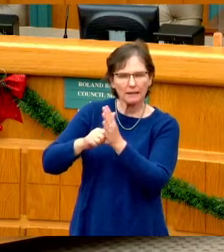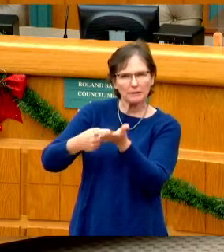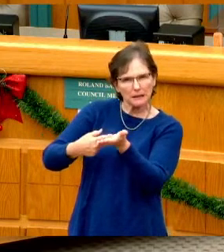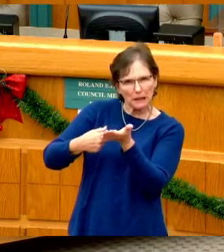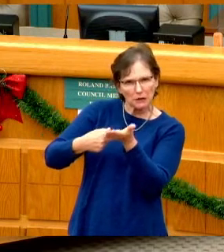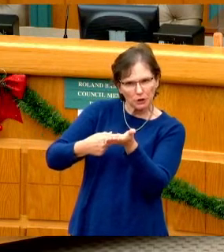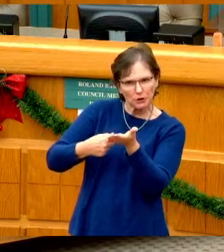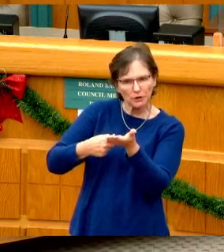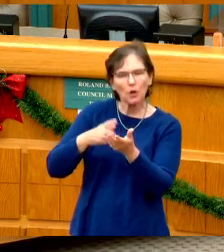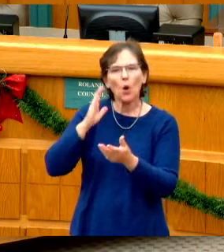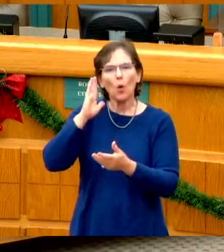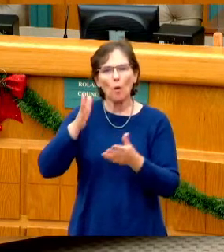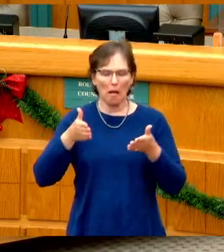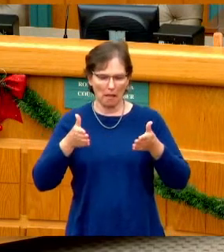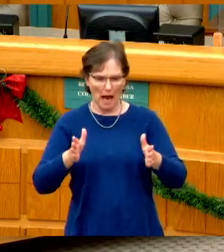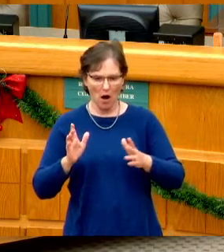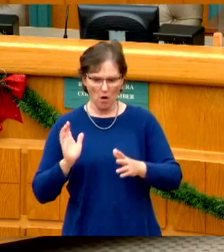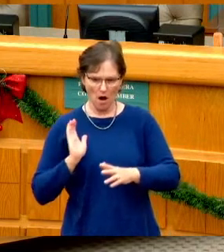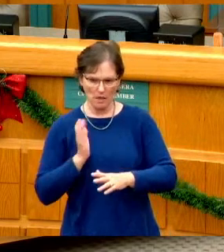receive